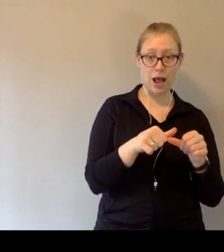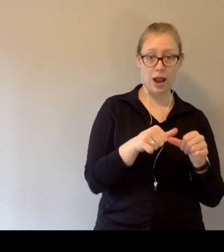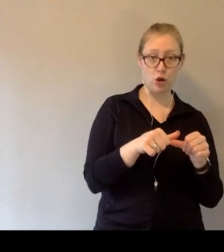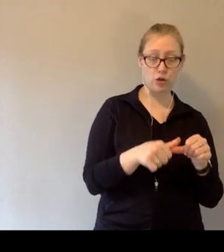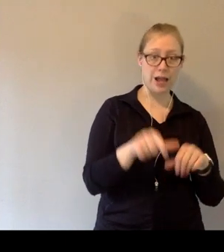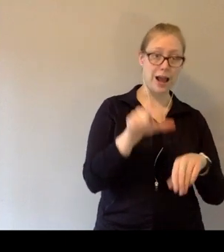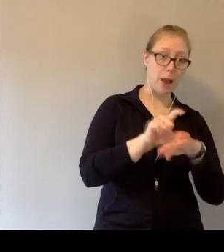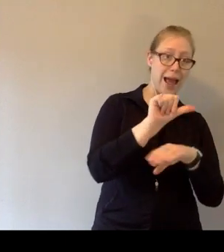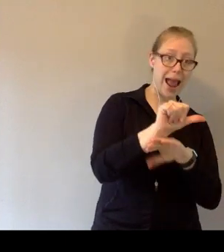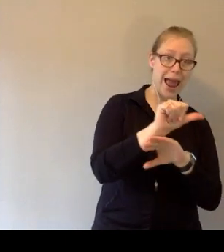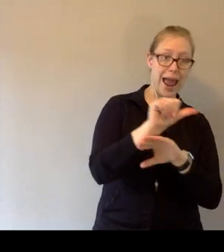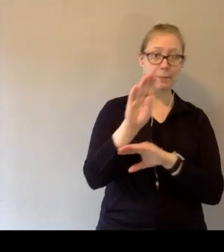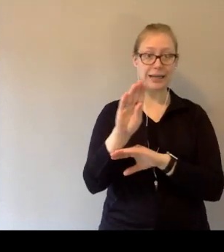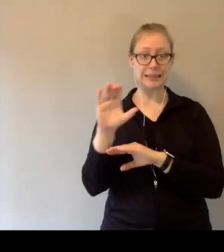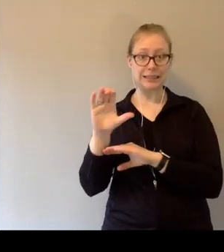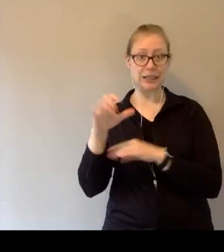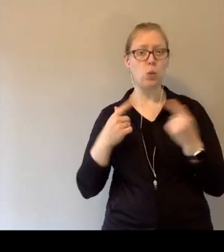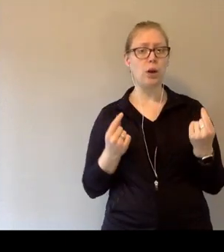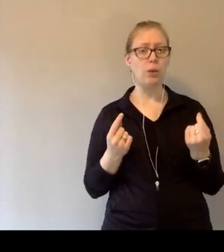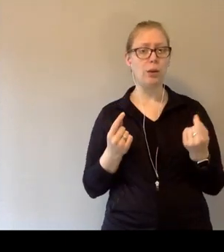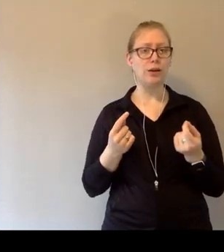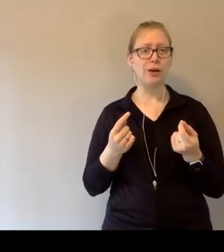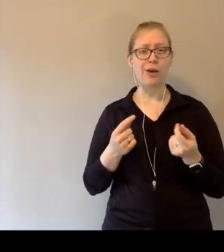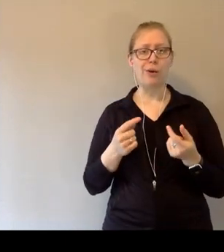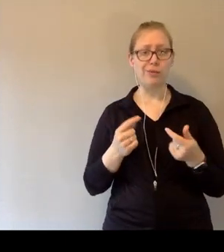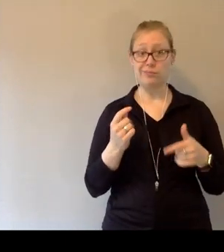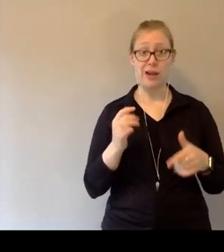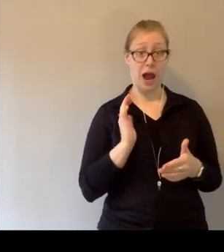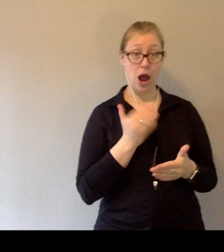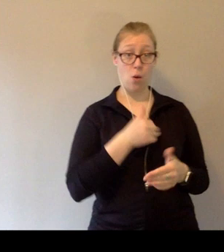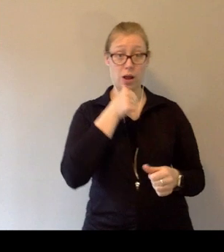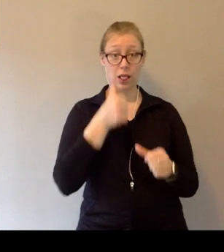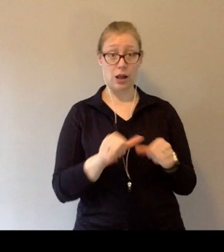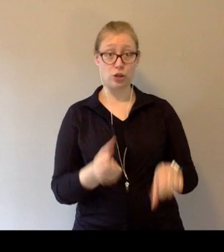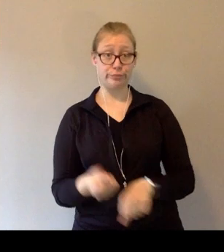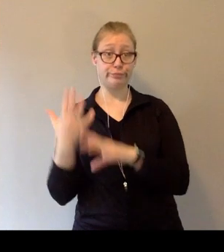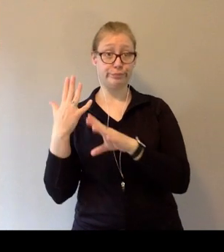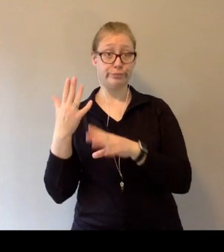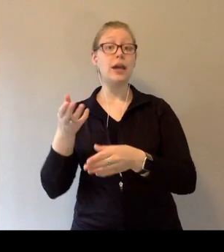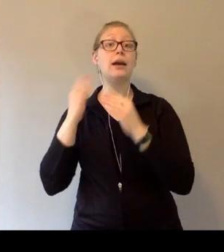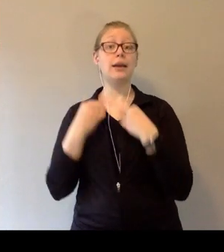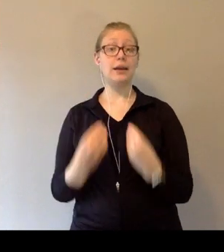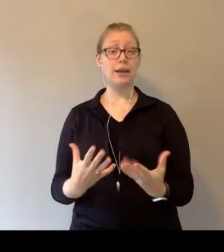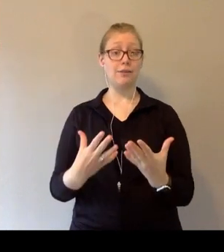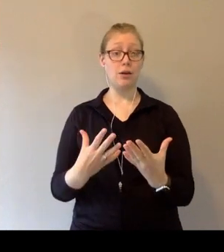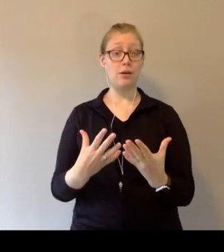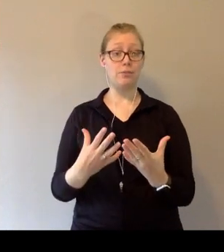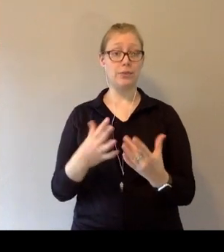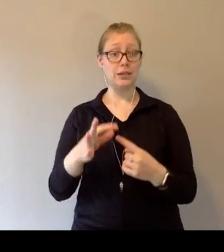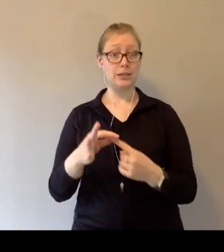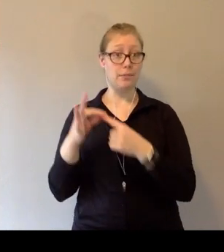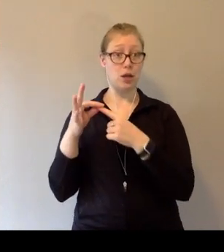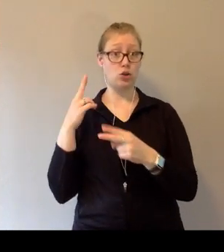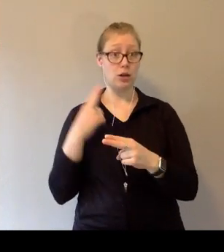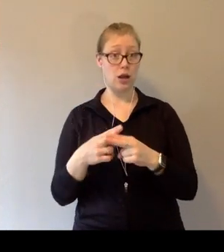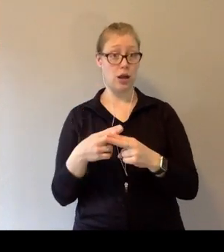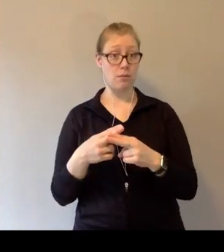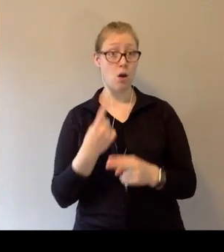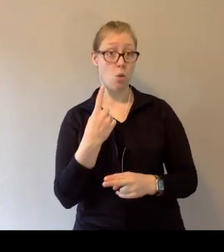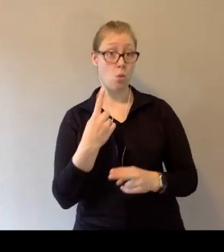C, and name them like that, is to give them a name that's special. Like one letter is called